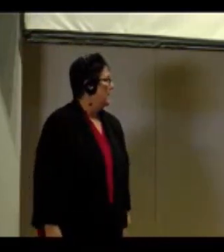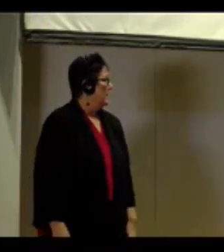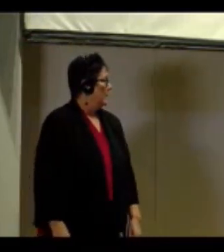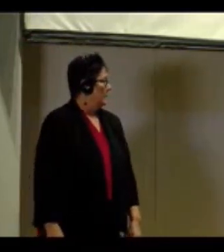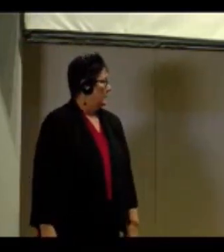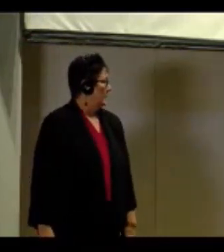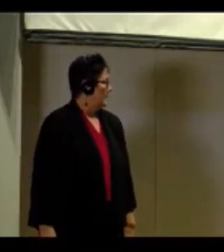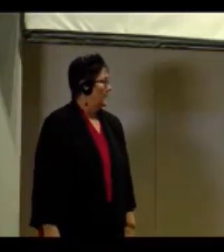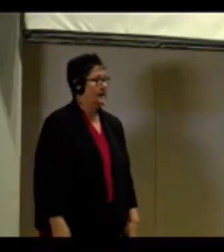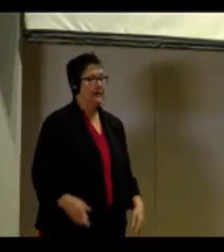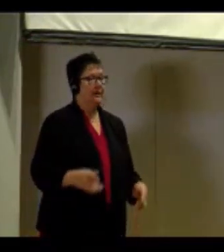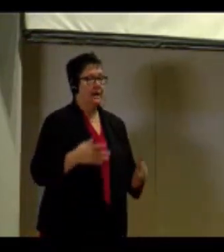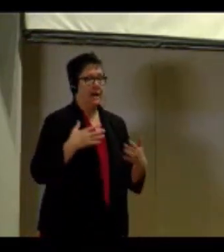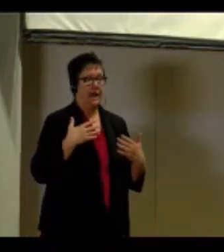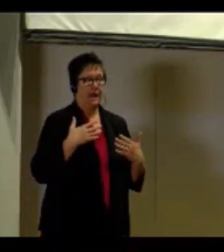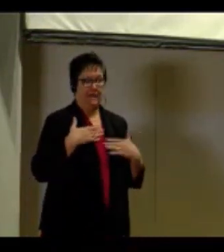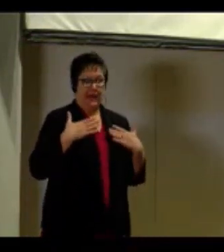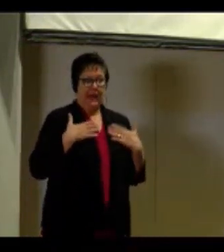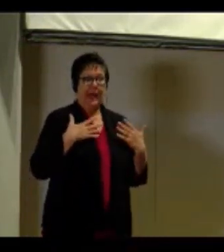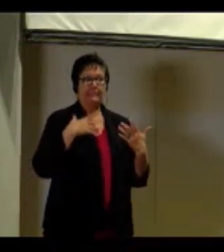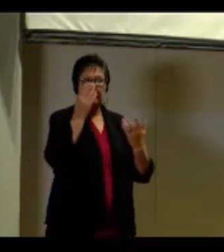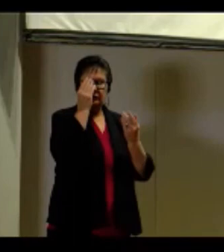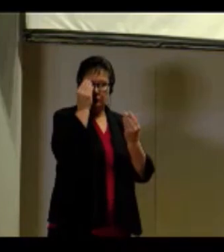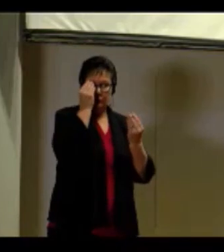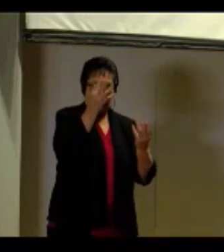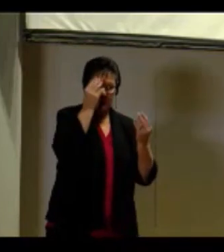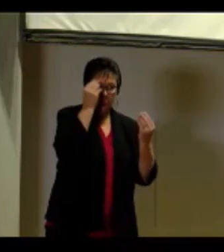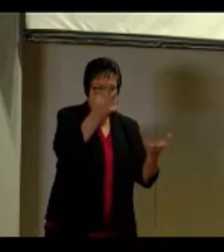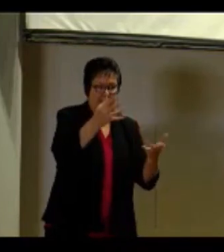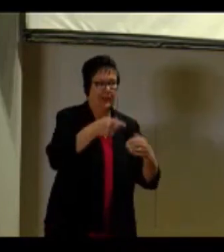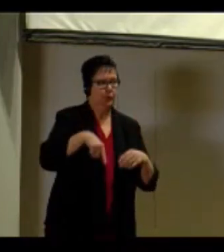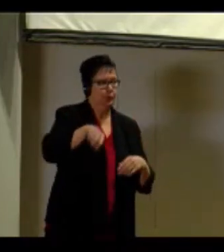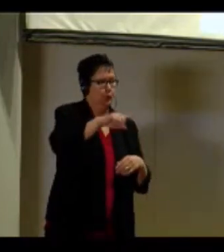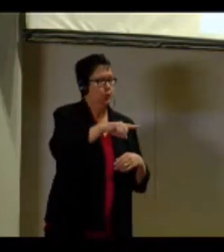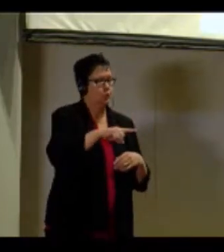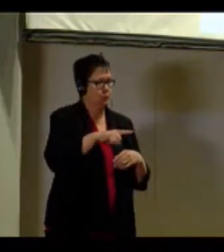So I'm pleased to bring you up to date